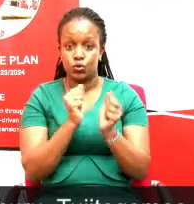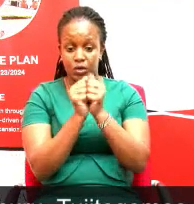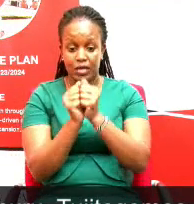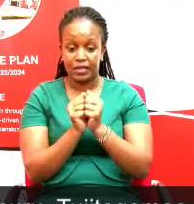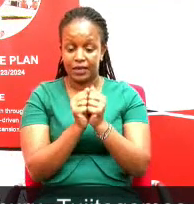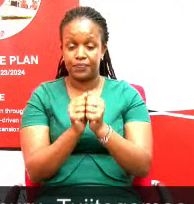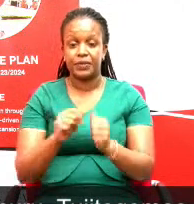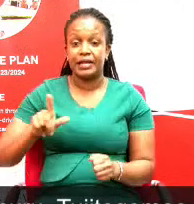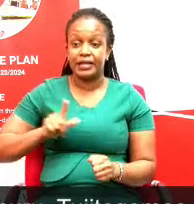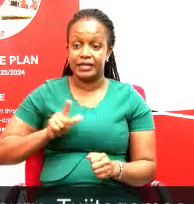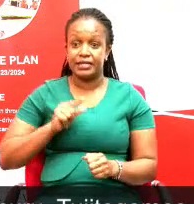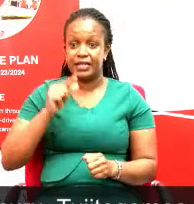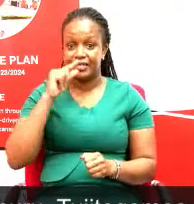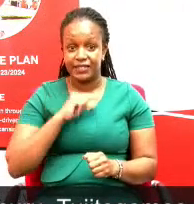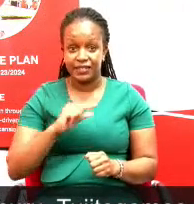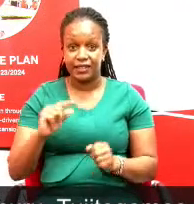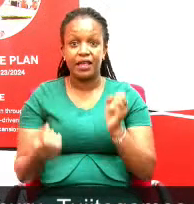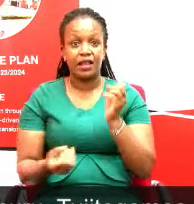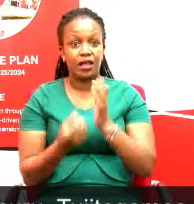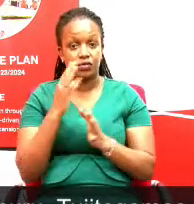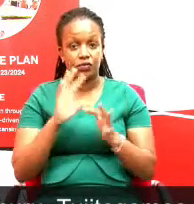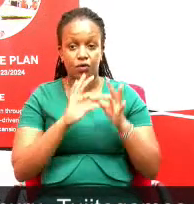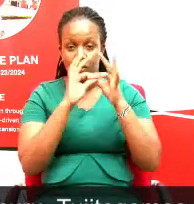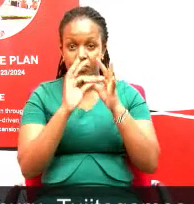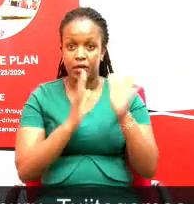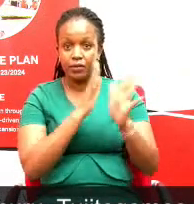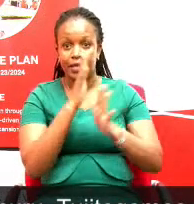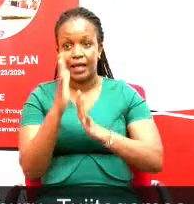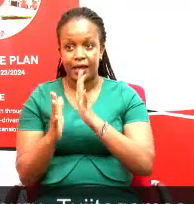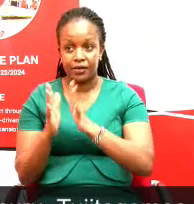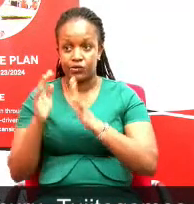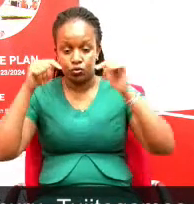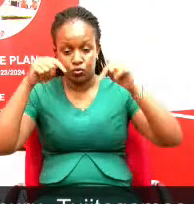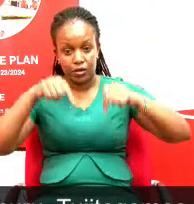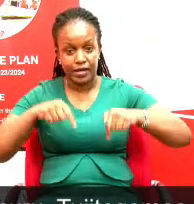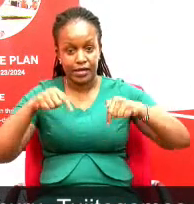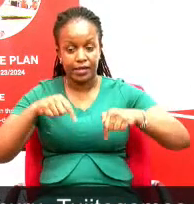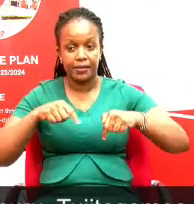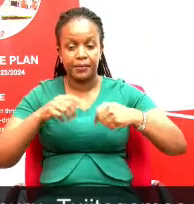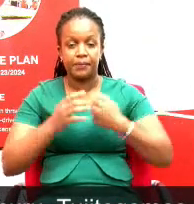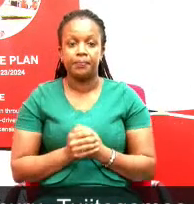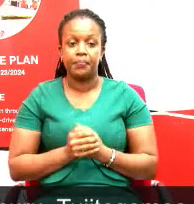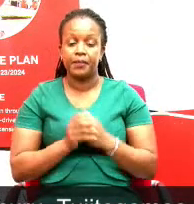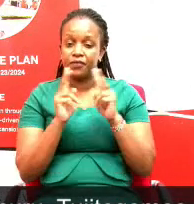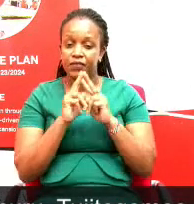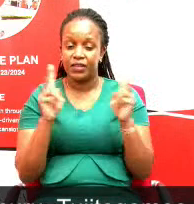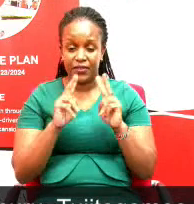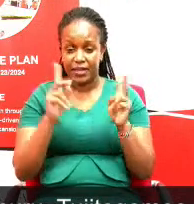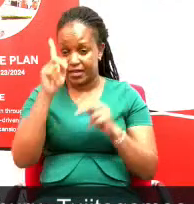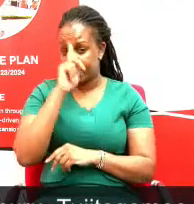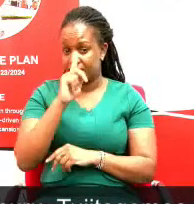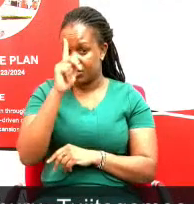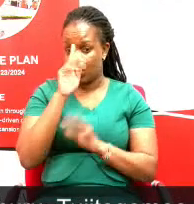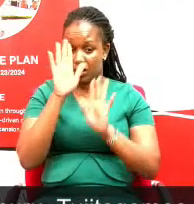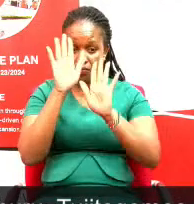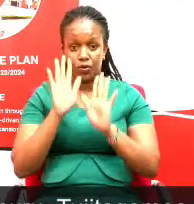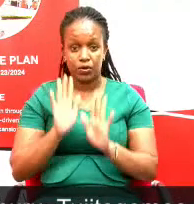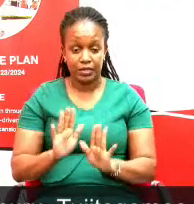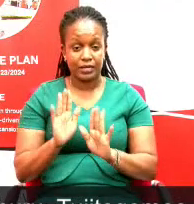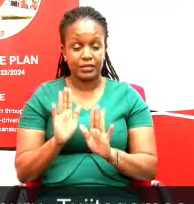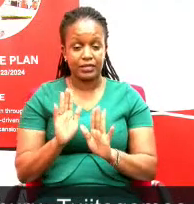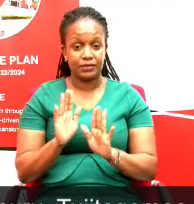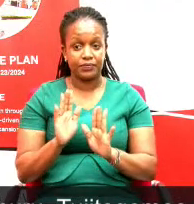Ladies and gentlemen, the launch of Corporate Plan of Kenya Revenue Authority today is a very critical and important